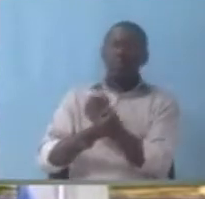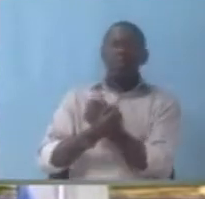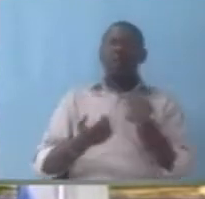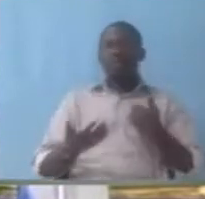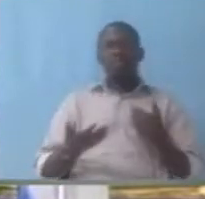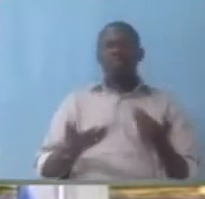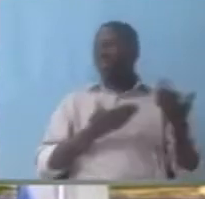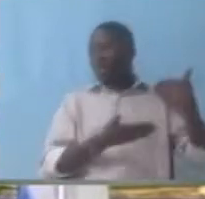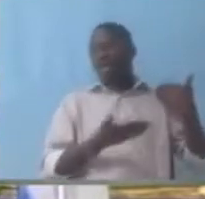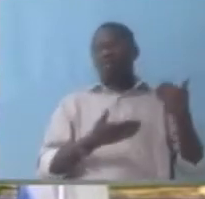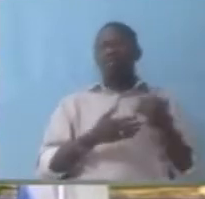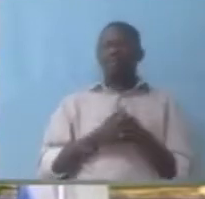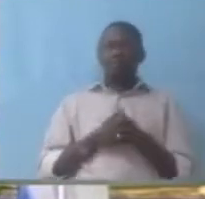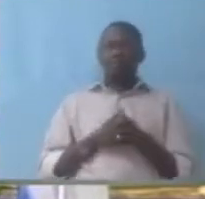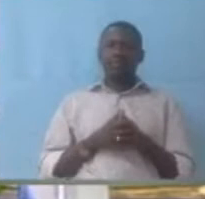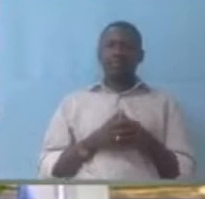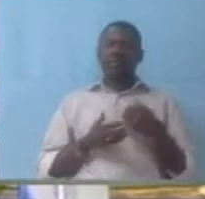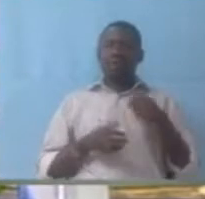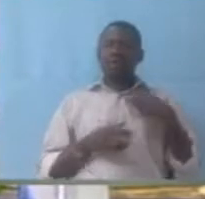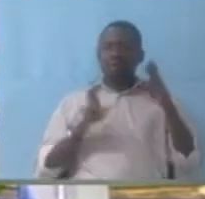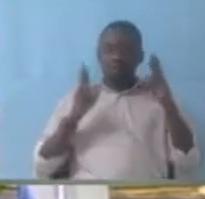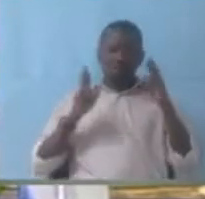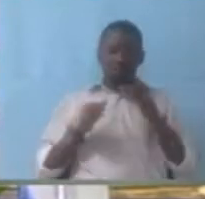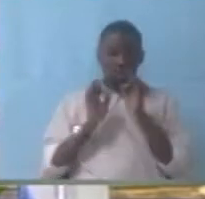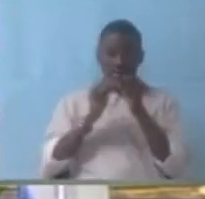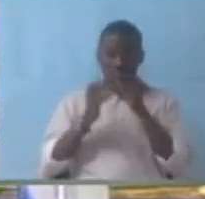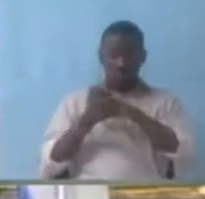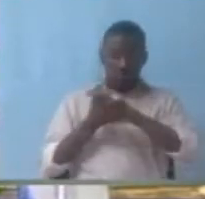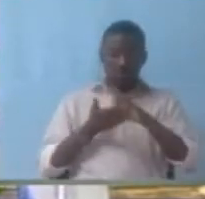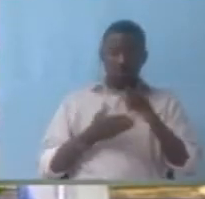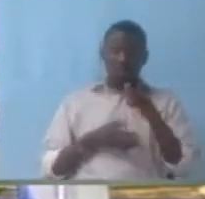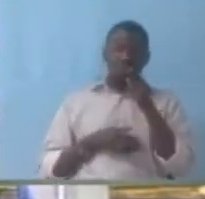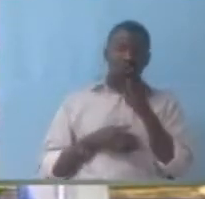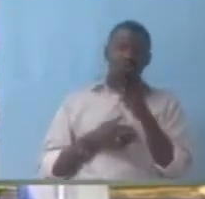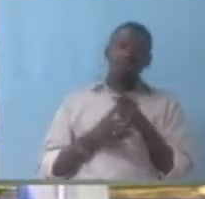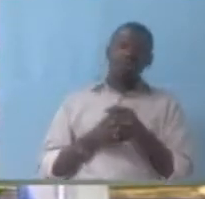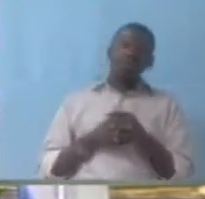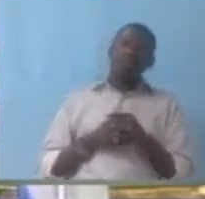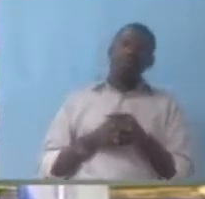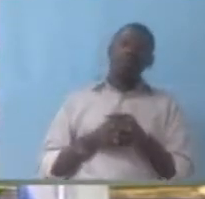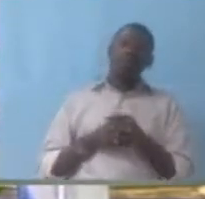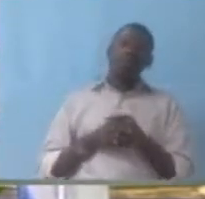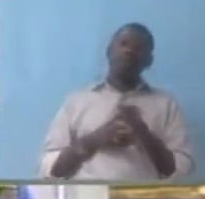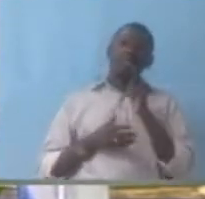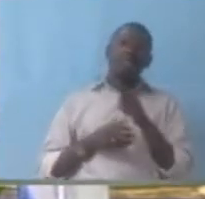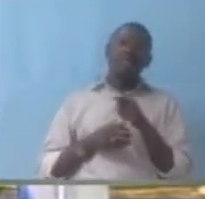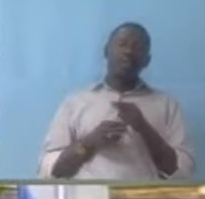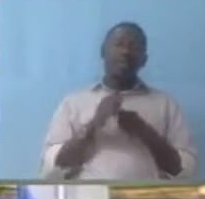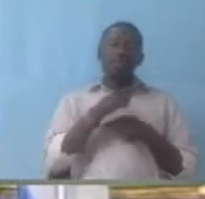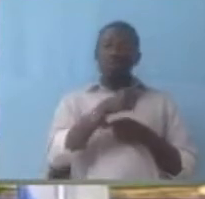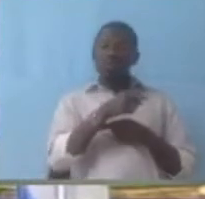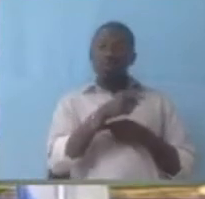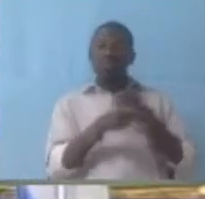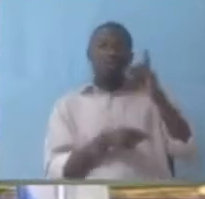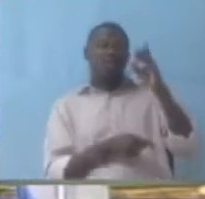kabi koman. However, I wish to put it to you. Hanu kabi nyayo nyonya kilo nyawa be itandi lela co. That the decrees.